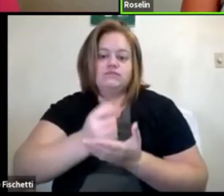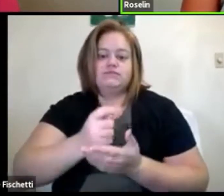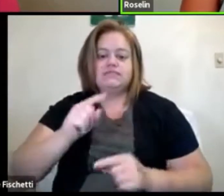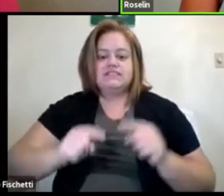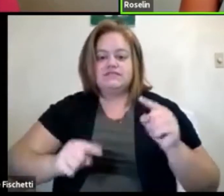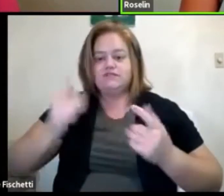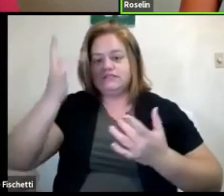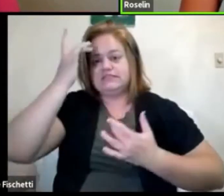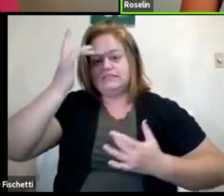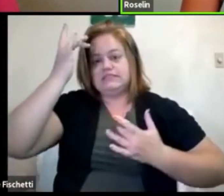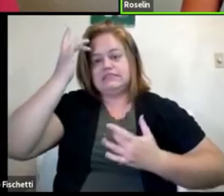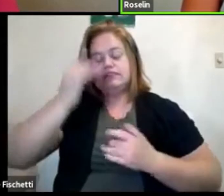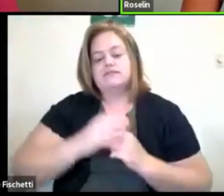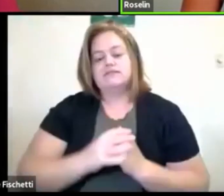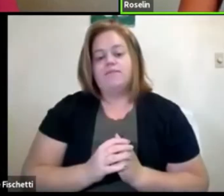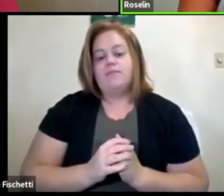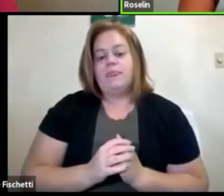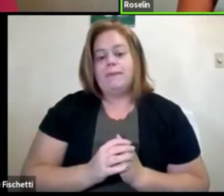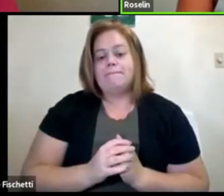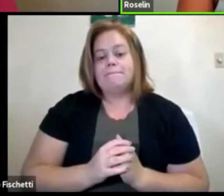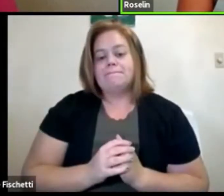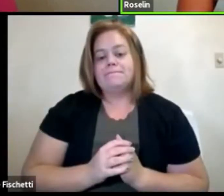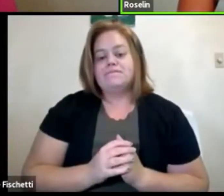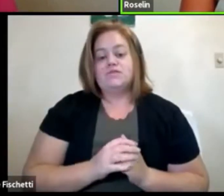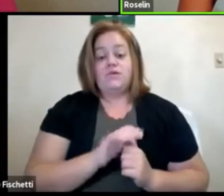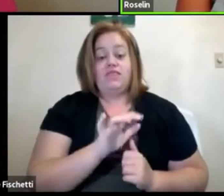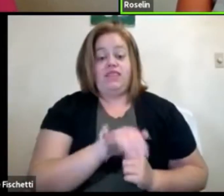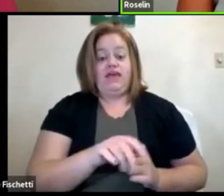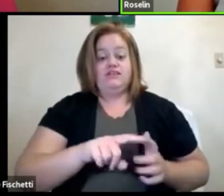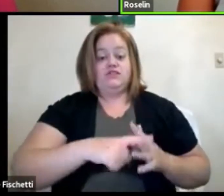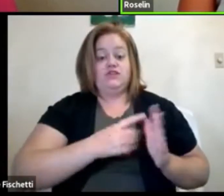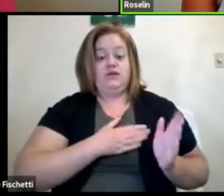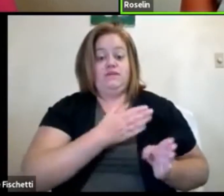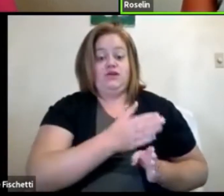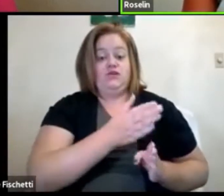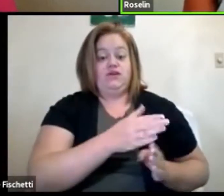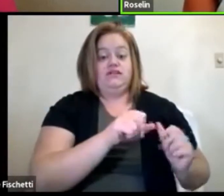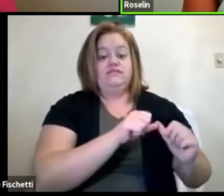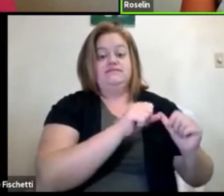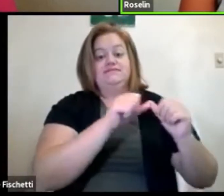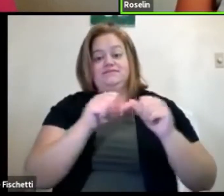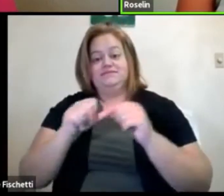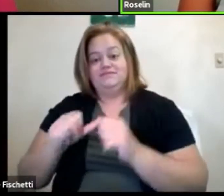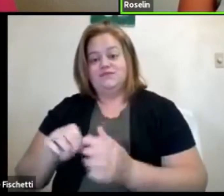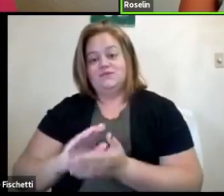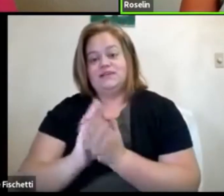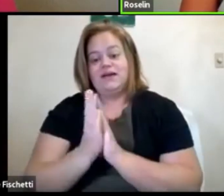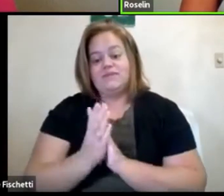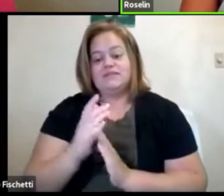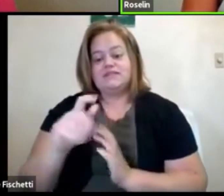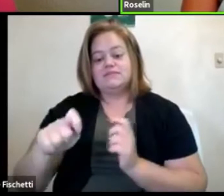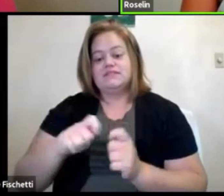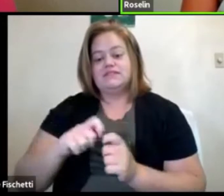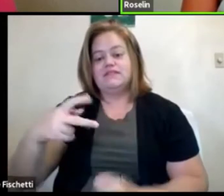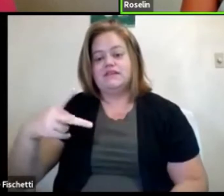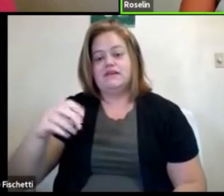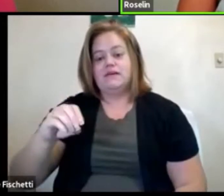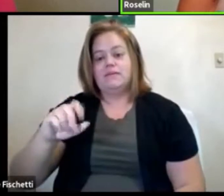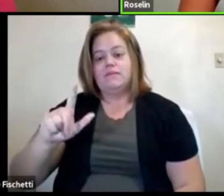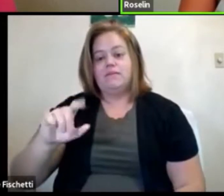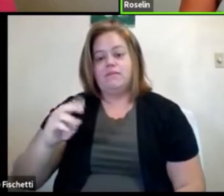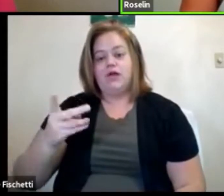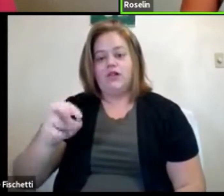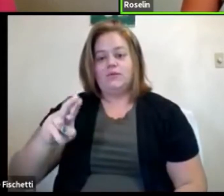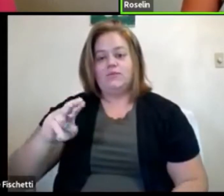diseases. And from that all the way to becoming a polymer chemist, I didn't